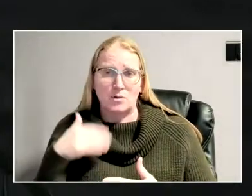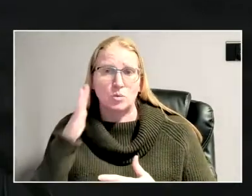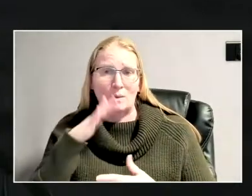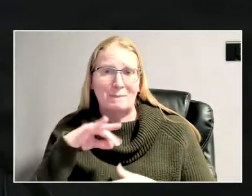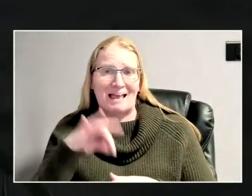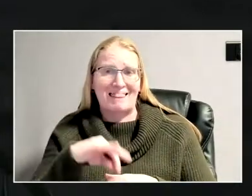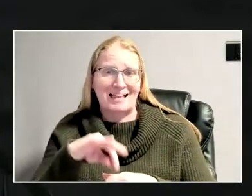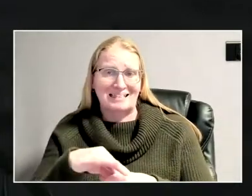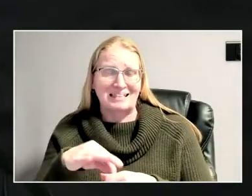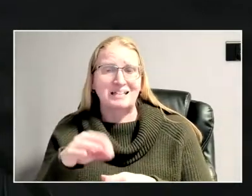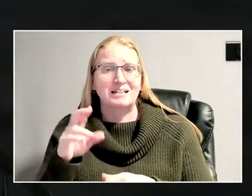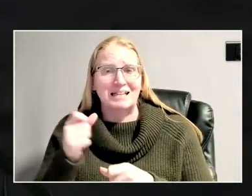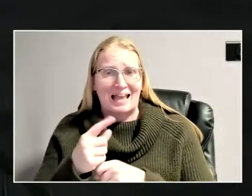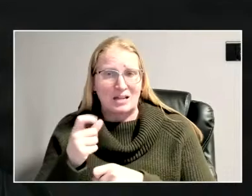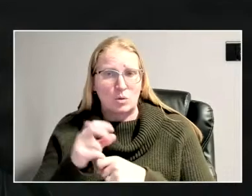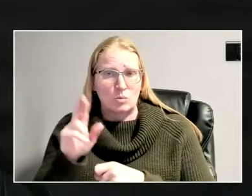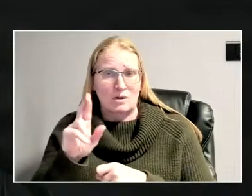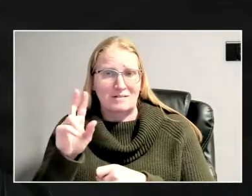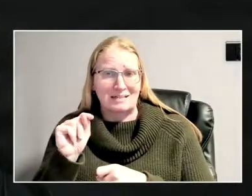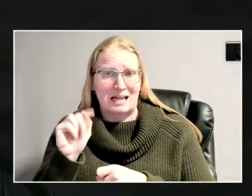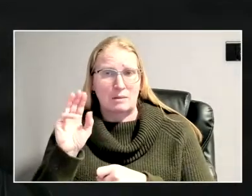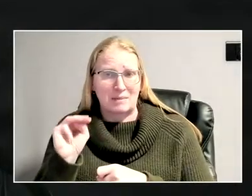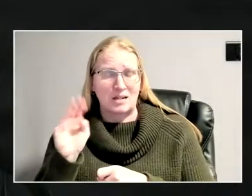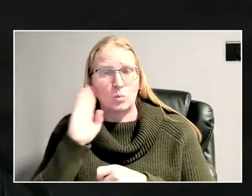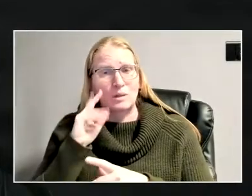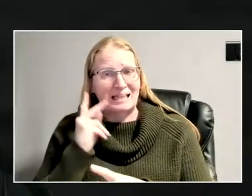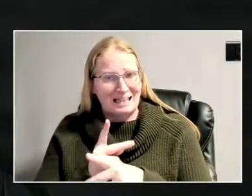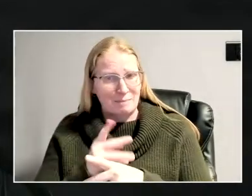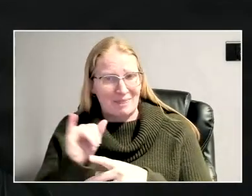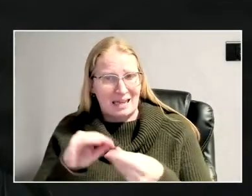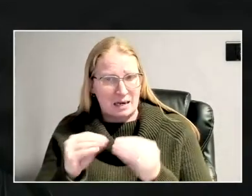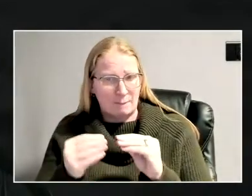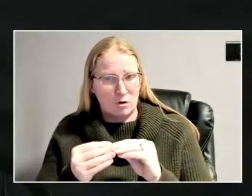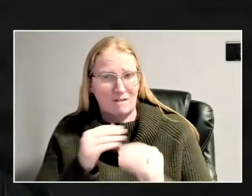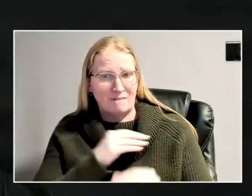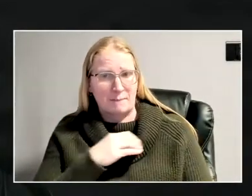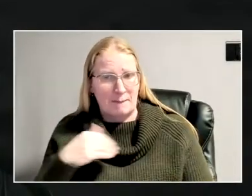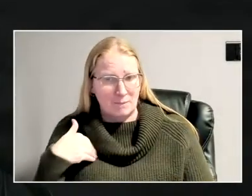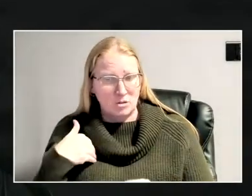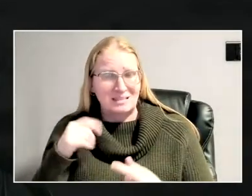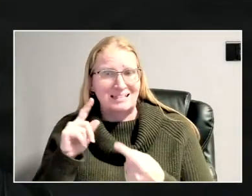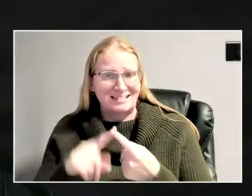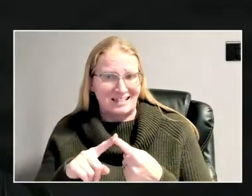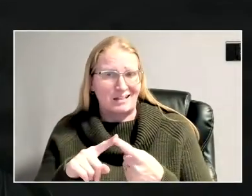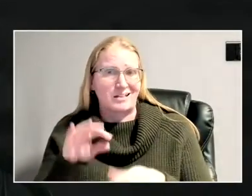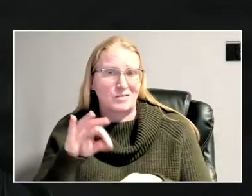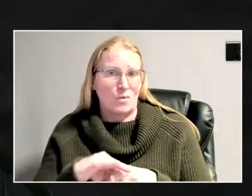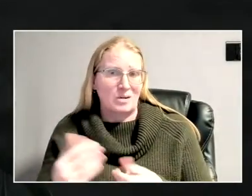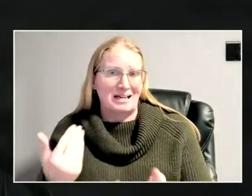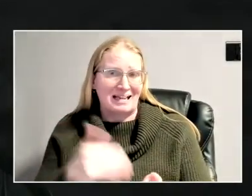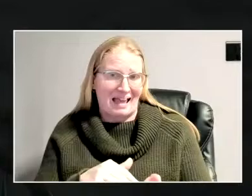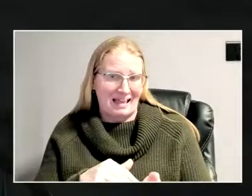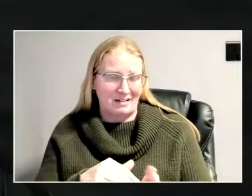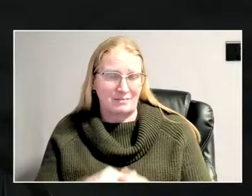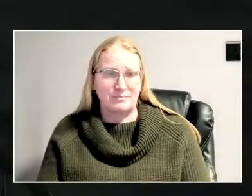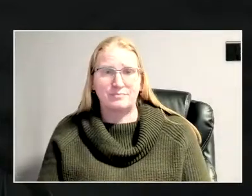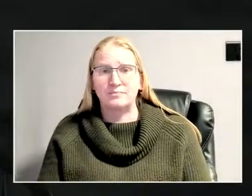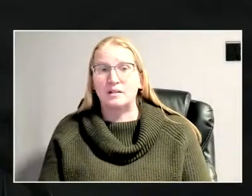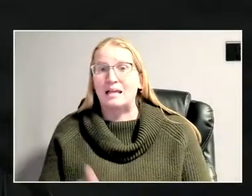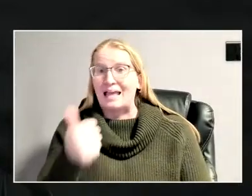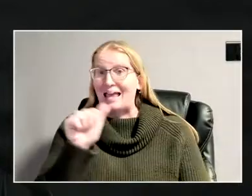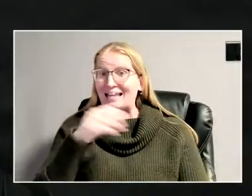maintain this number of committee members until res sended or amended by warn article and vote of the representative town meeting any